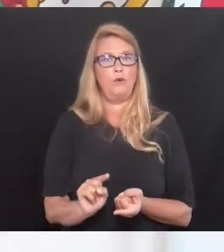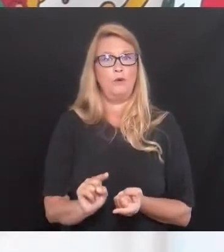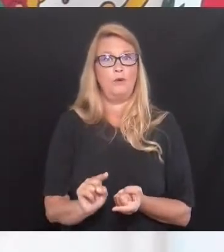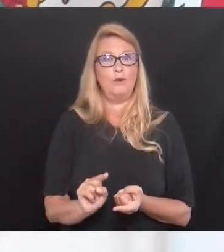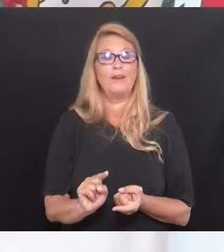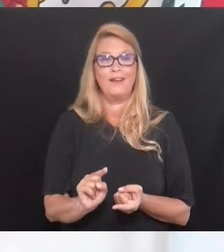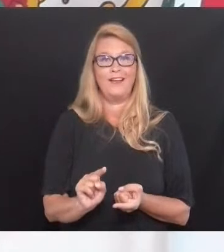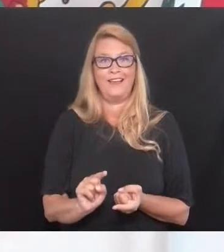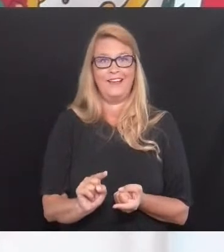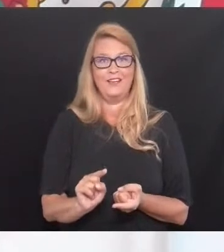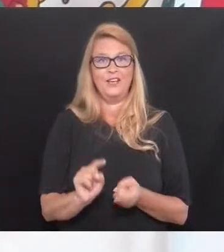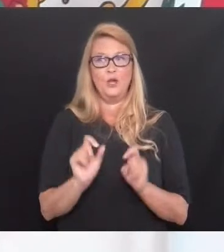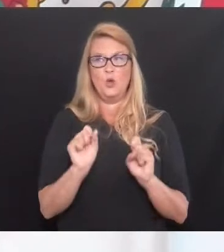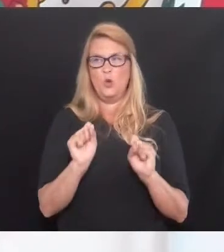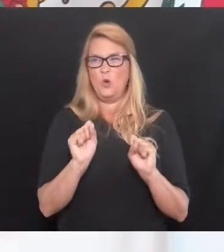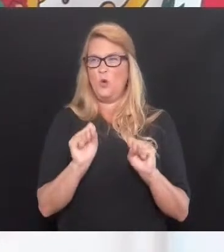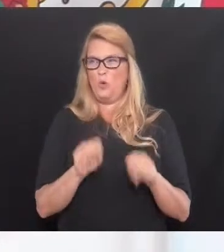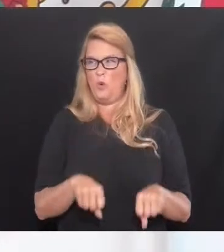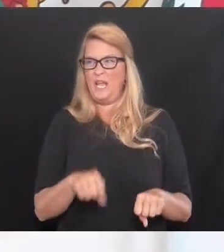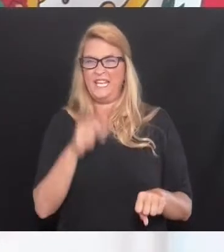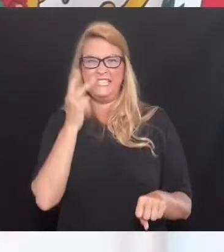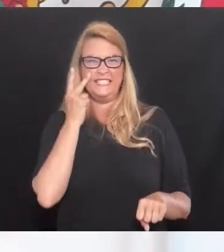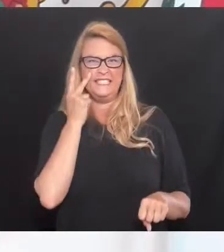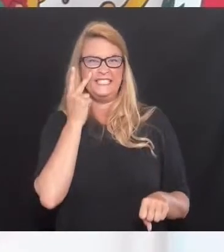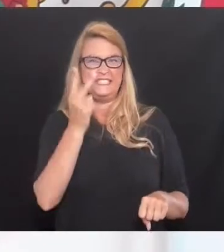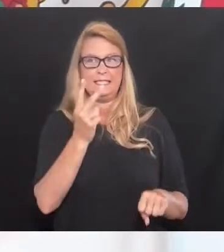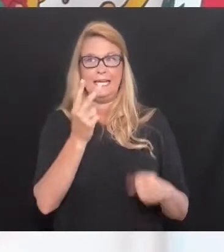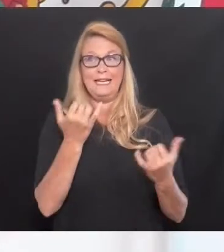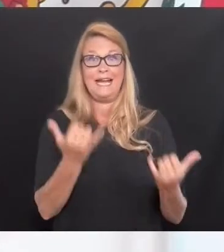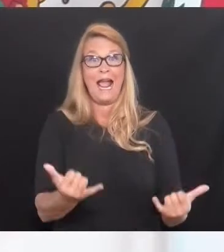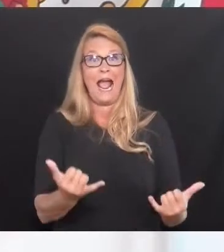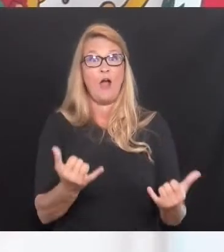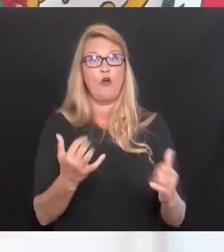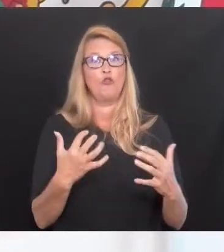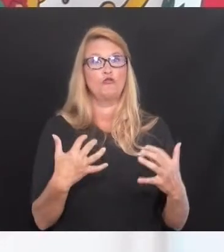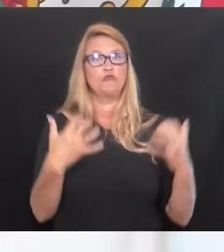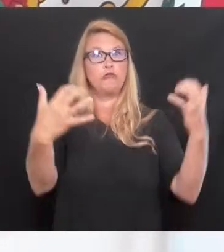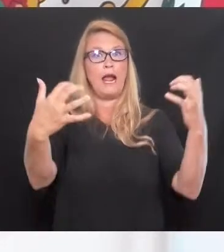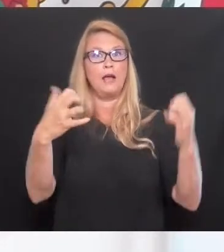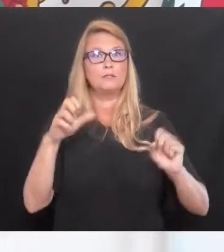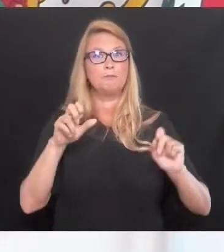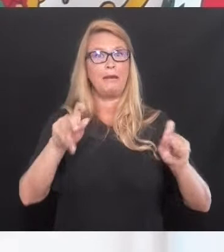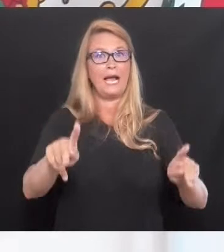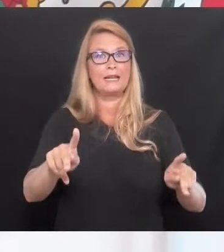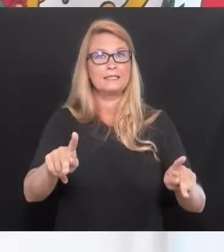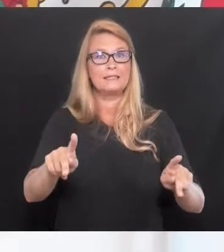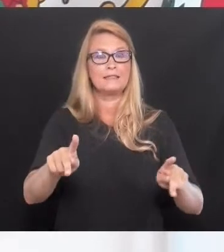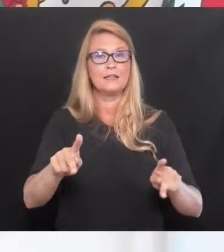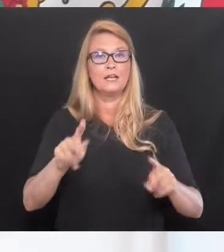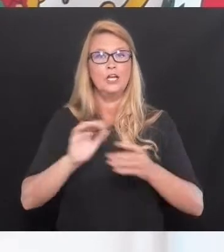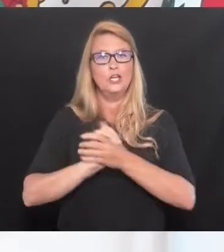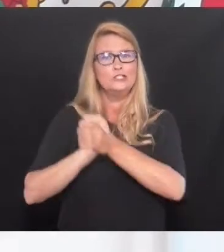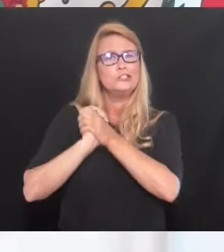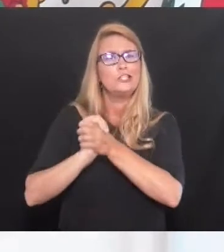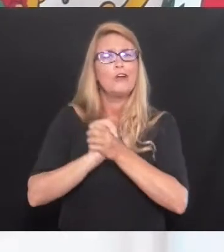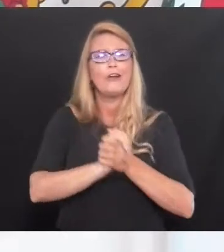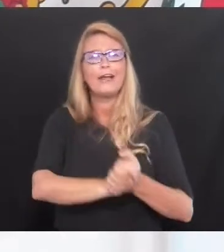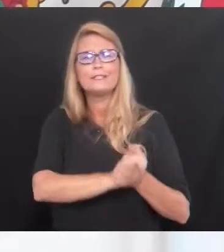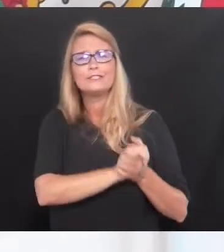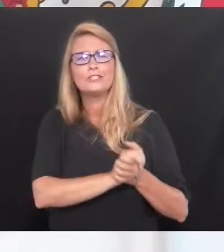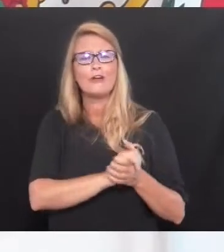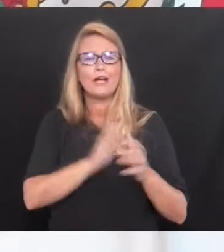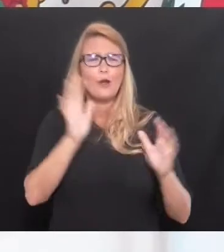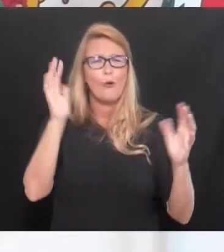down. And then all of a sudden, the crowds came back. And the cheering and everything came back.